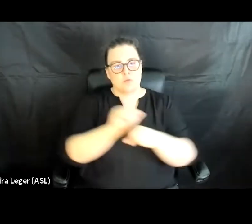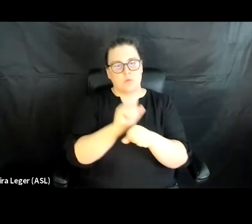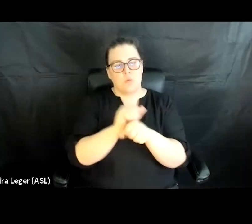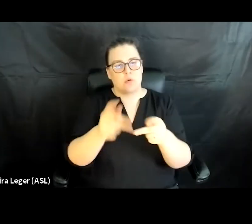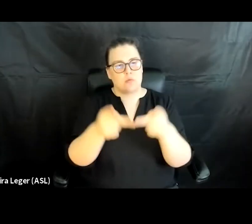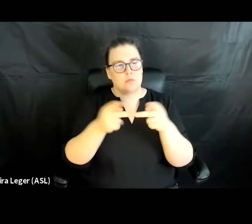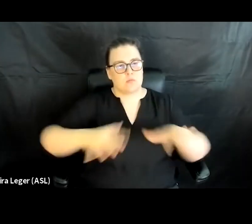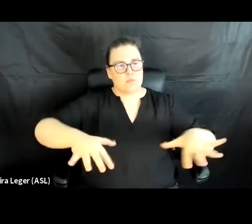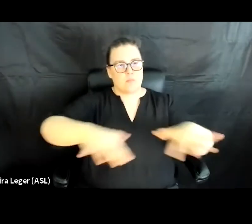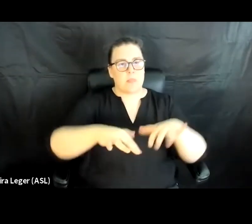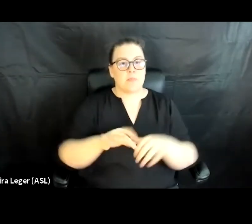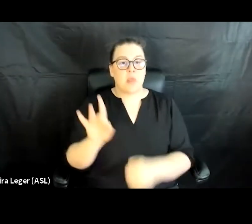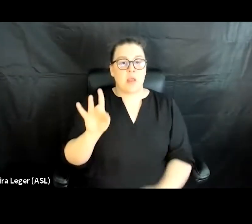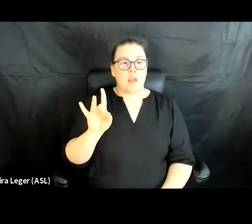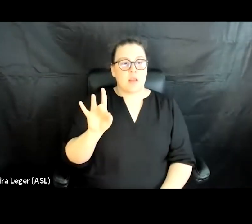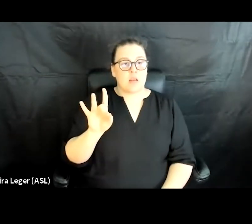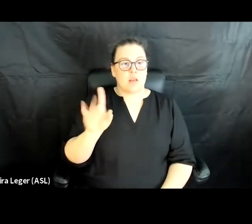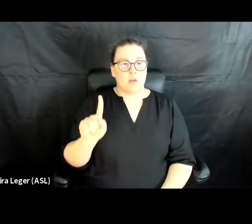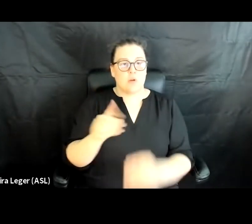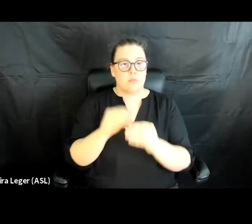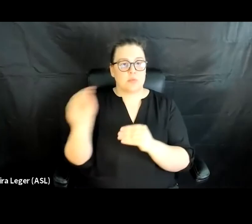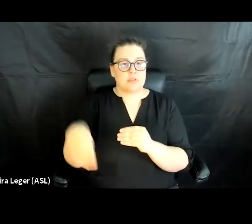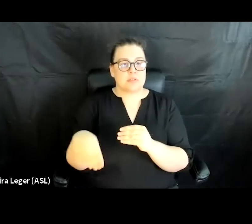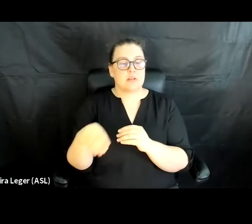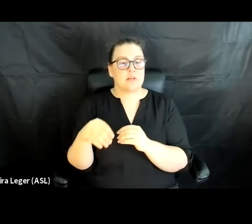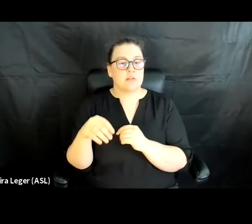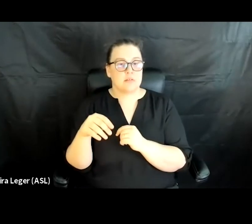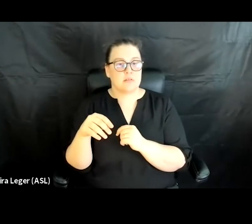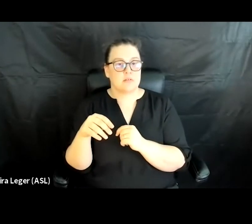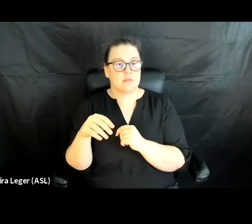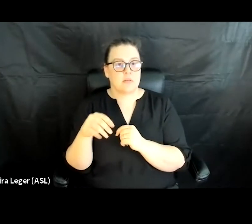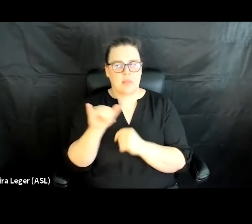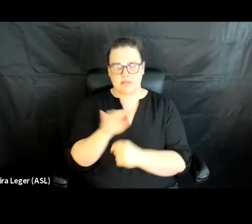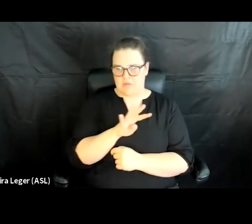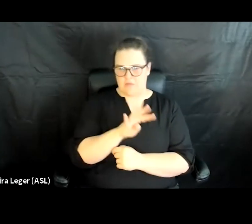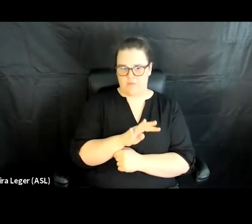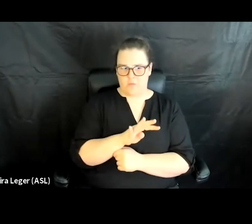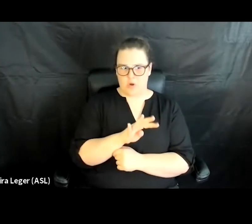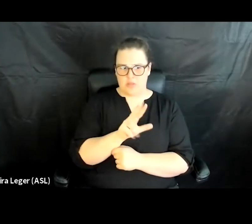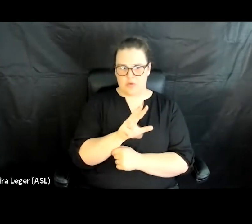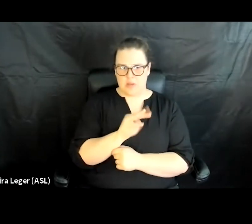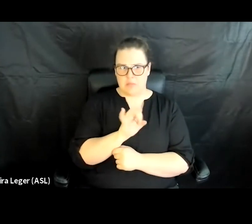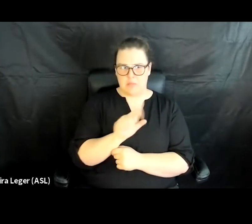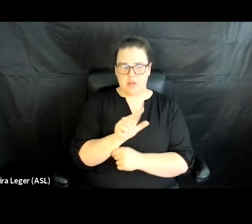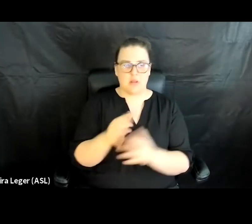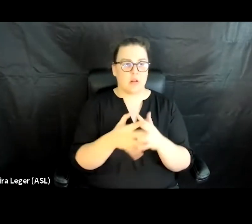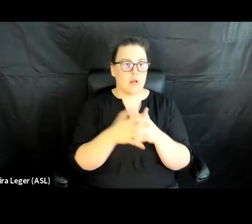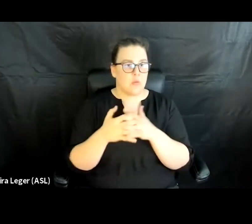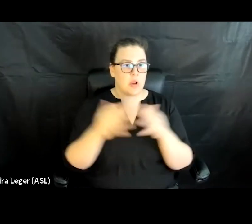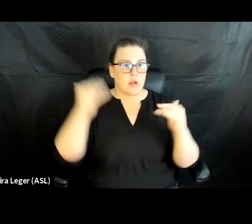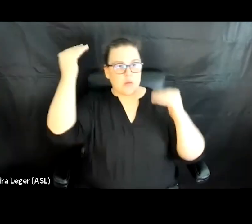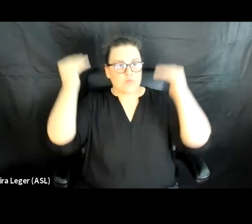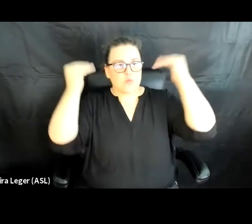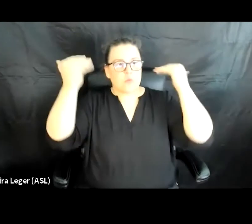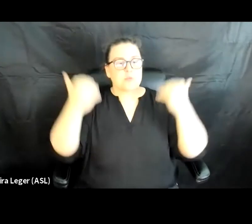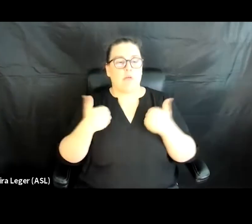that's 81%, I stand corrected, that's 43 million American adults have a mental